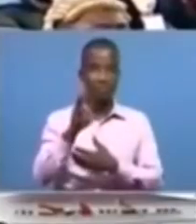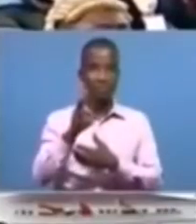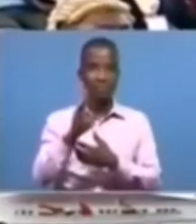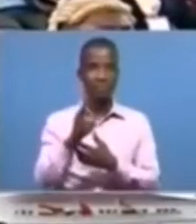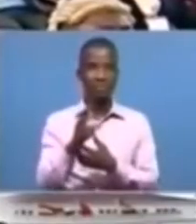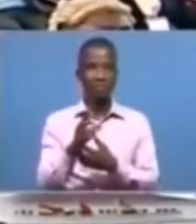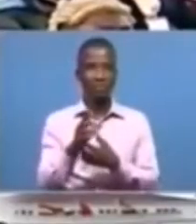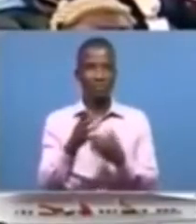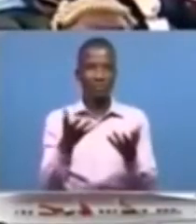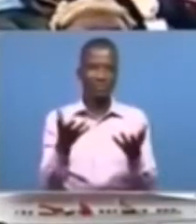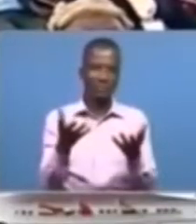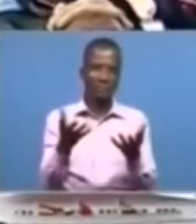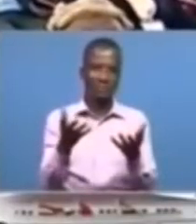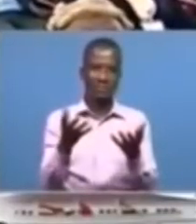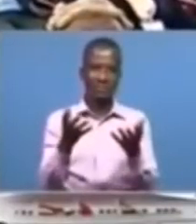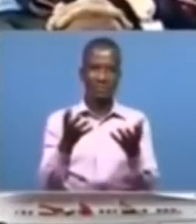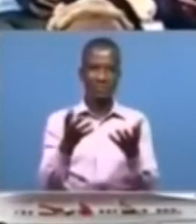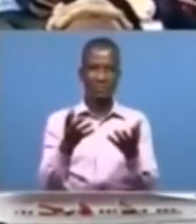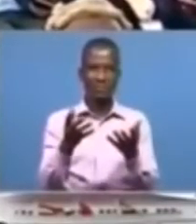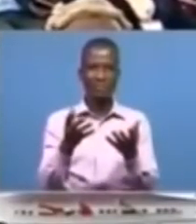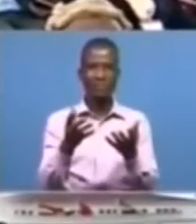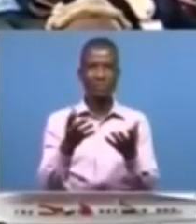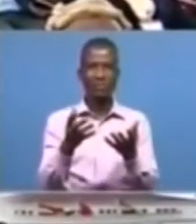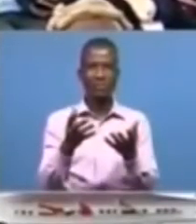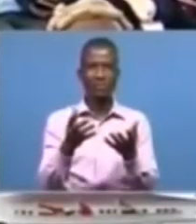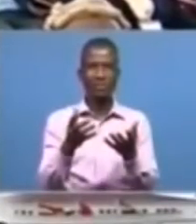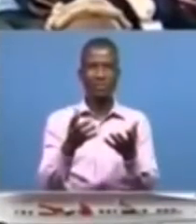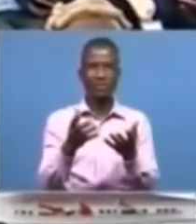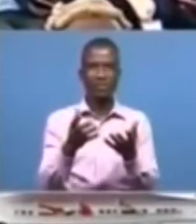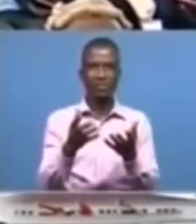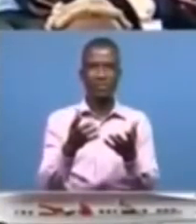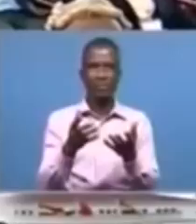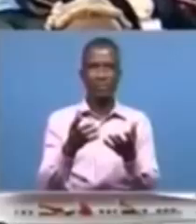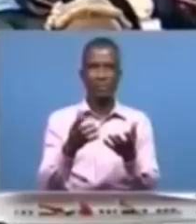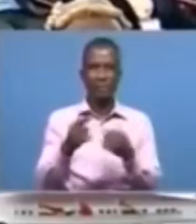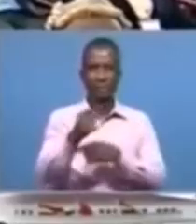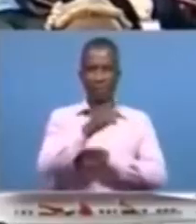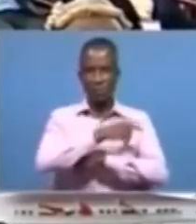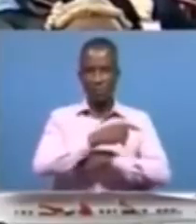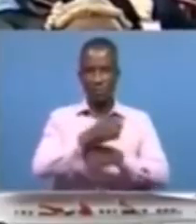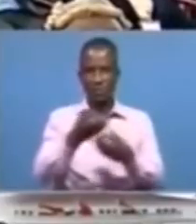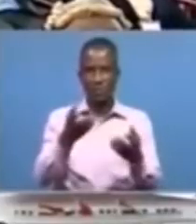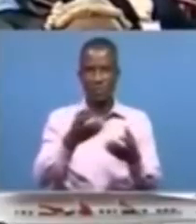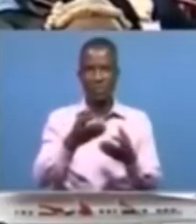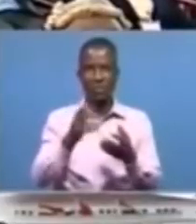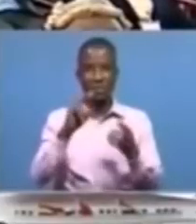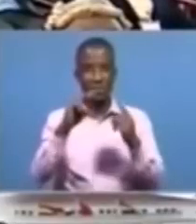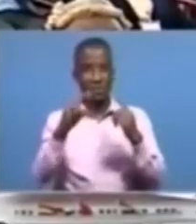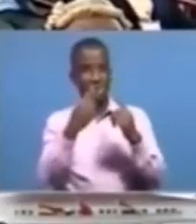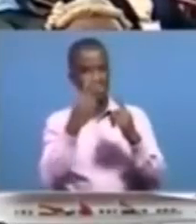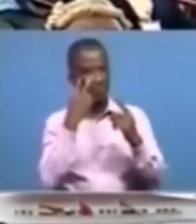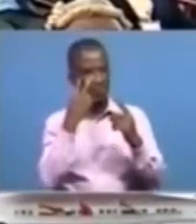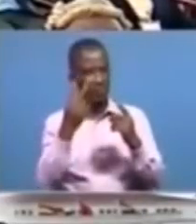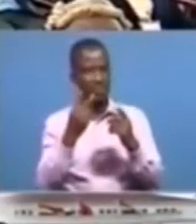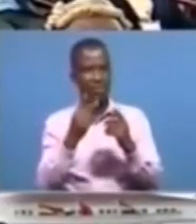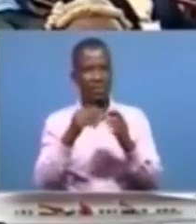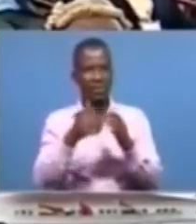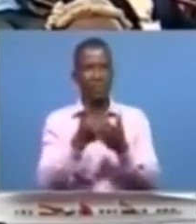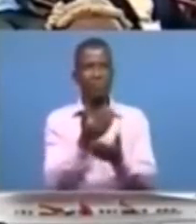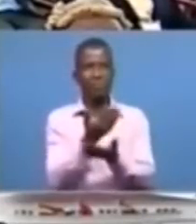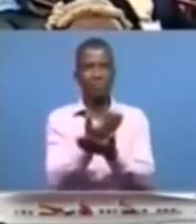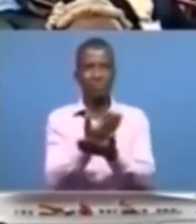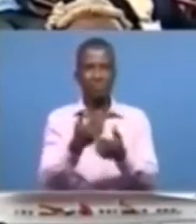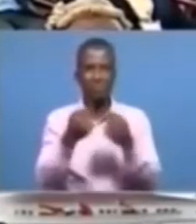In view of the fact that the both are scheduled for today and the review will be taken today, I crave your indulgence to withdraw